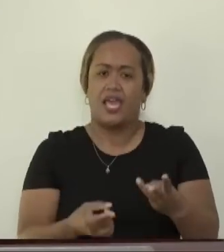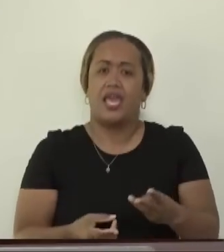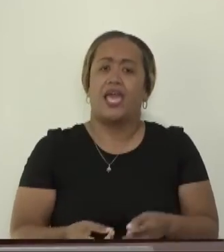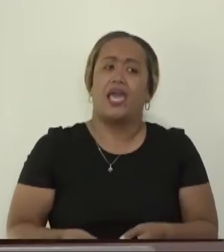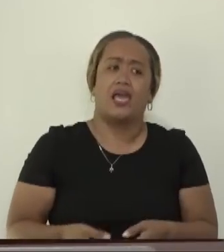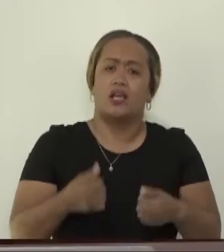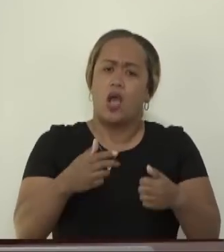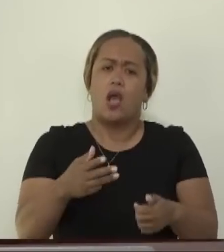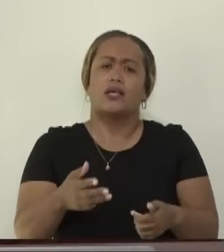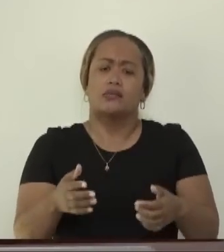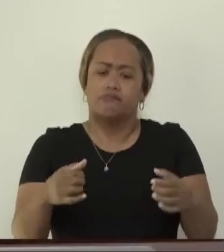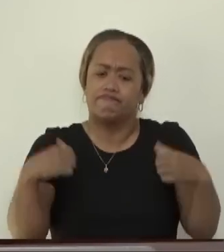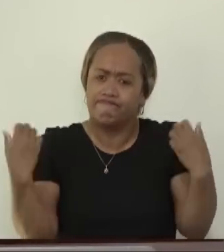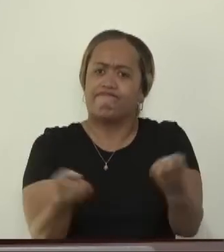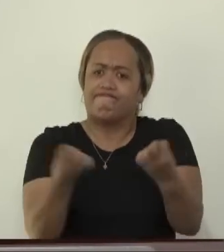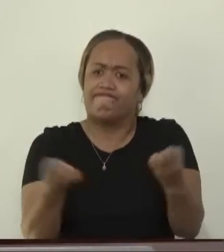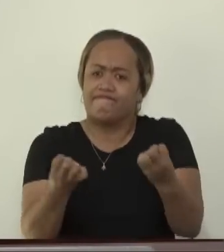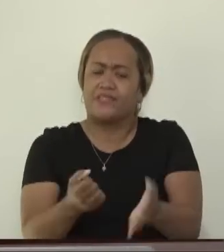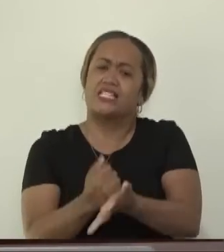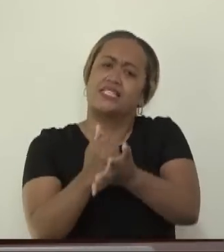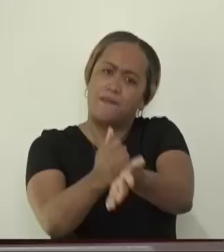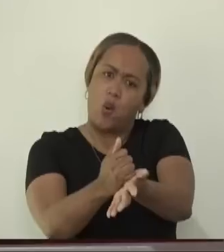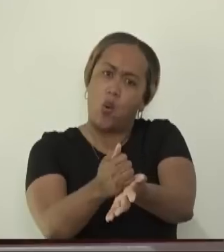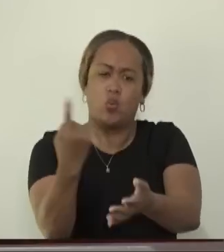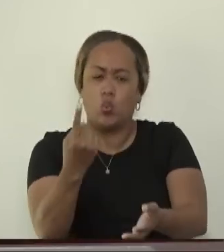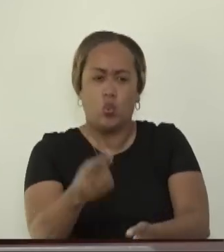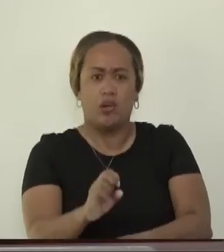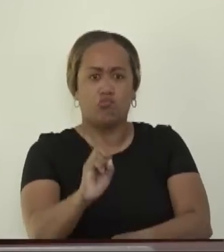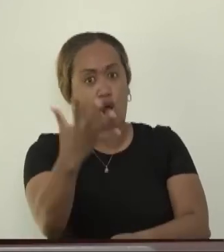and moral support to an inmate trying to remake